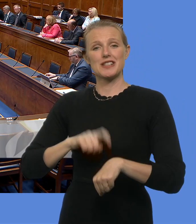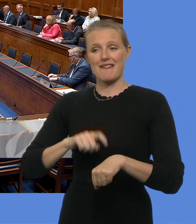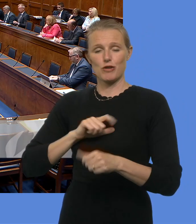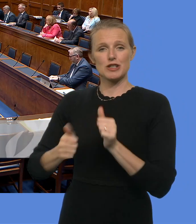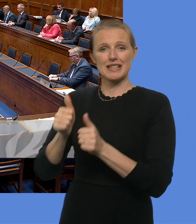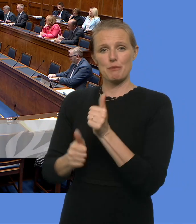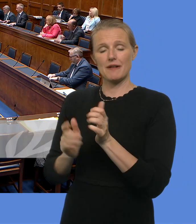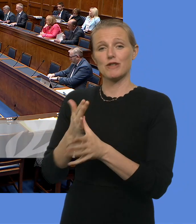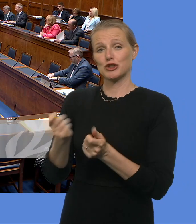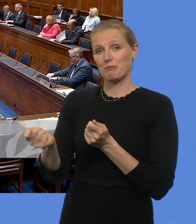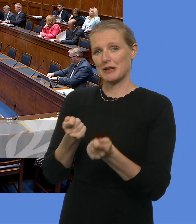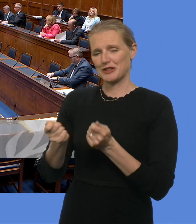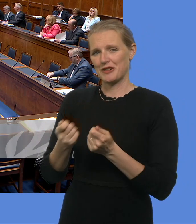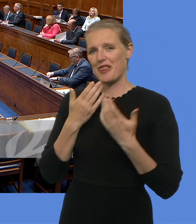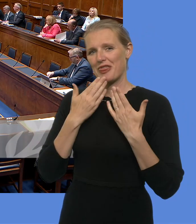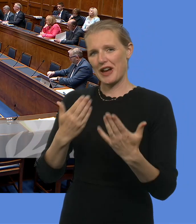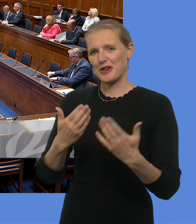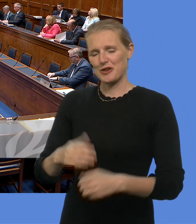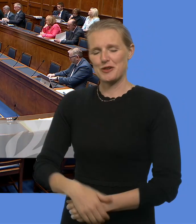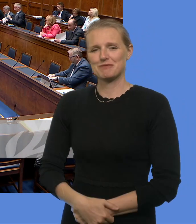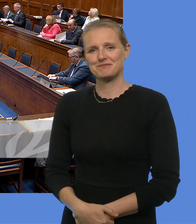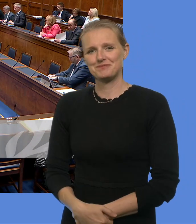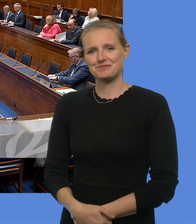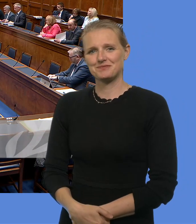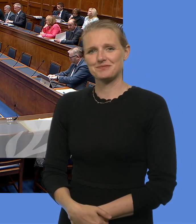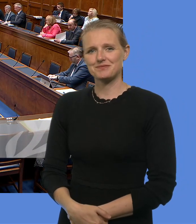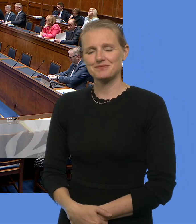to the Deputy First Minister. We now move to questions for the Minister of